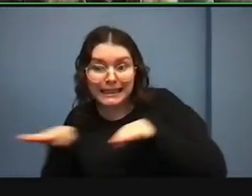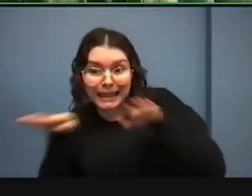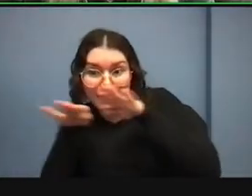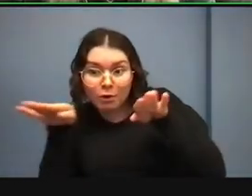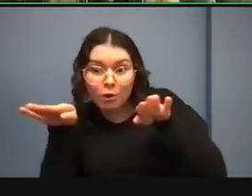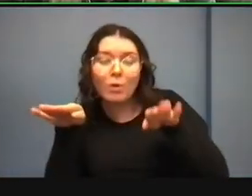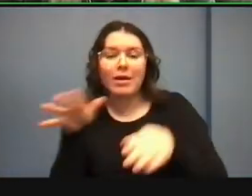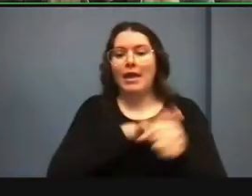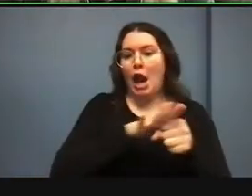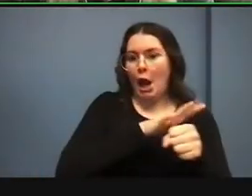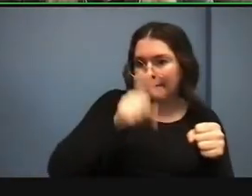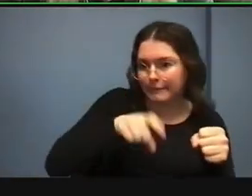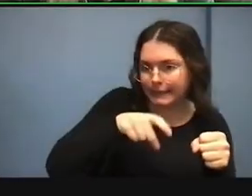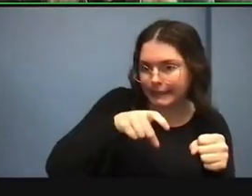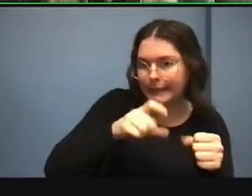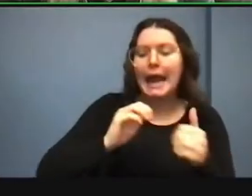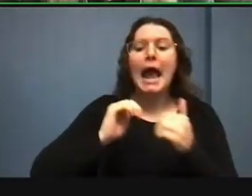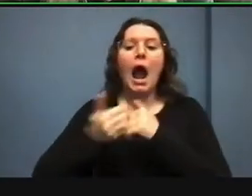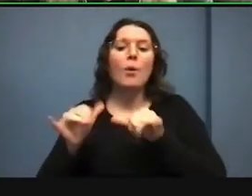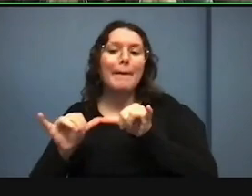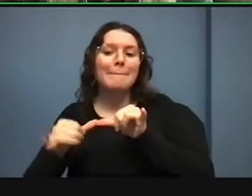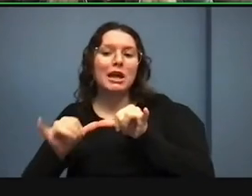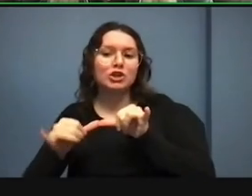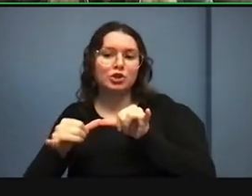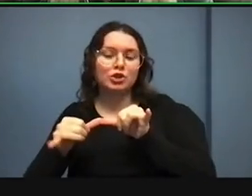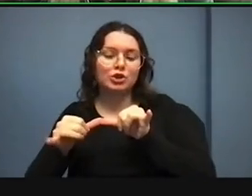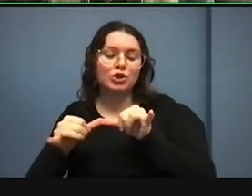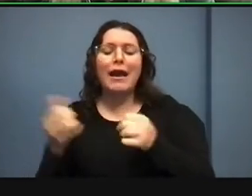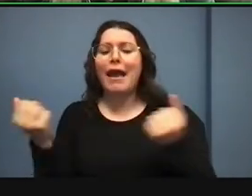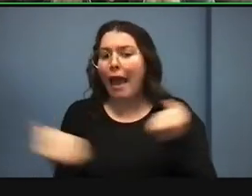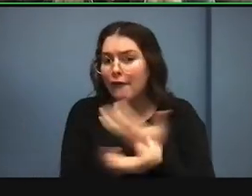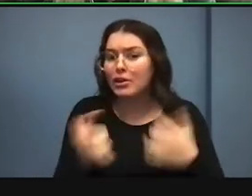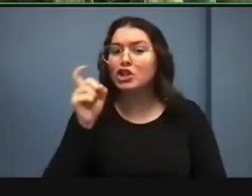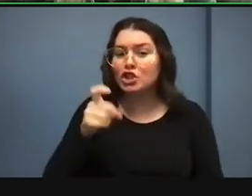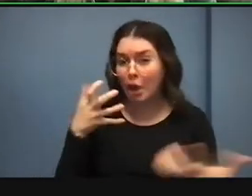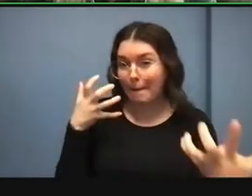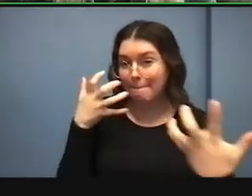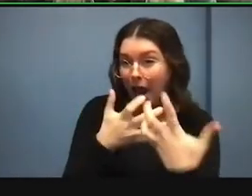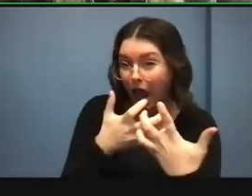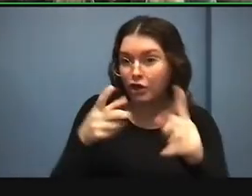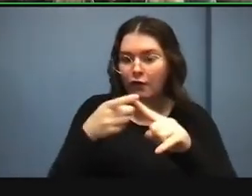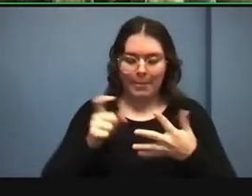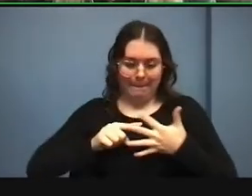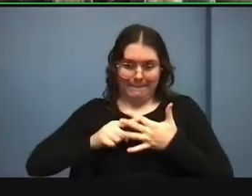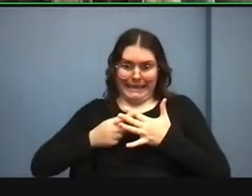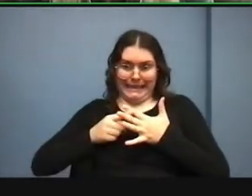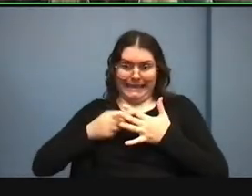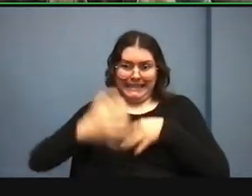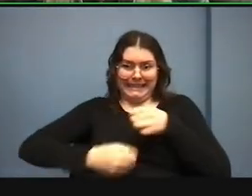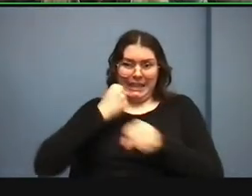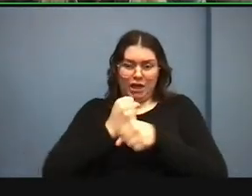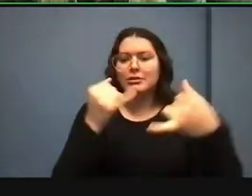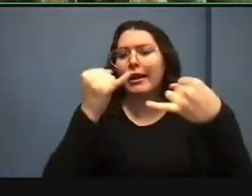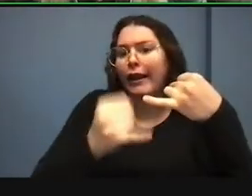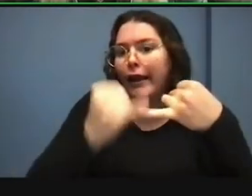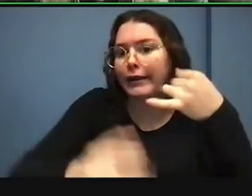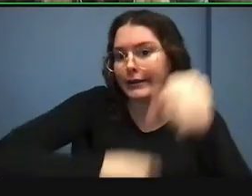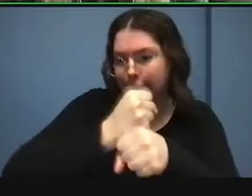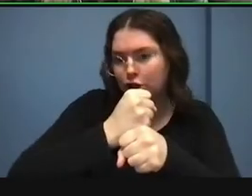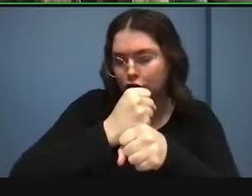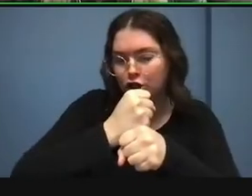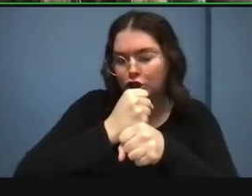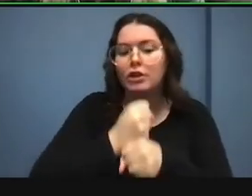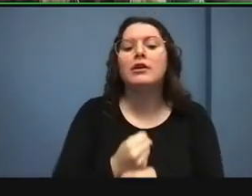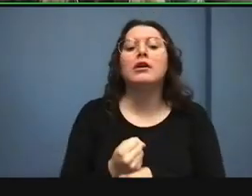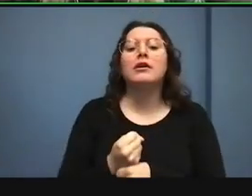of need, and how we measure it. Everything should match from the beginning of the year to the end of the year